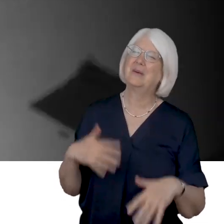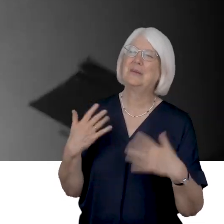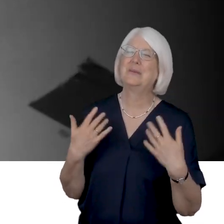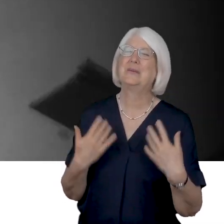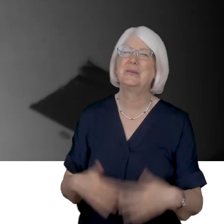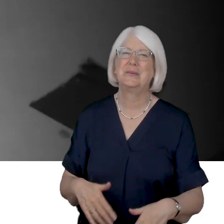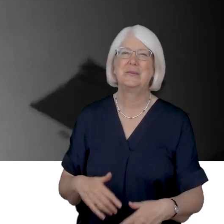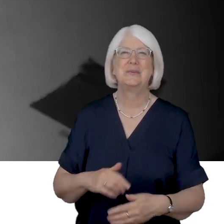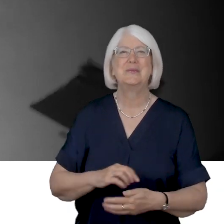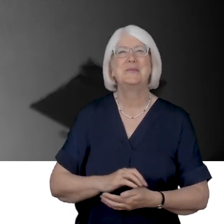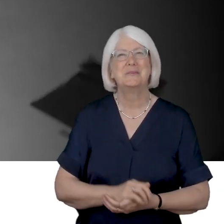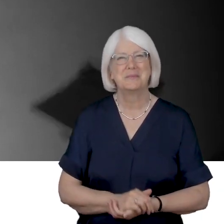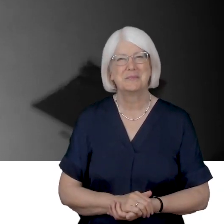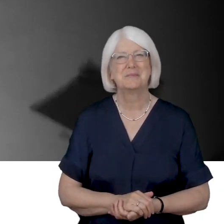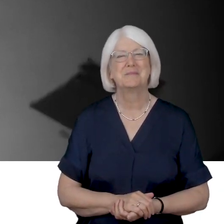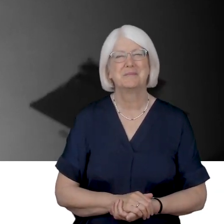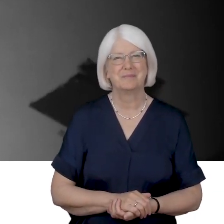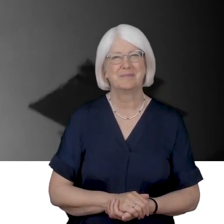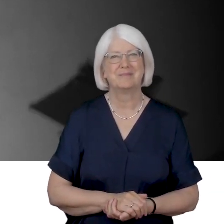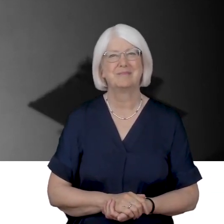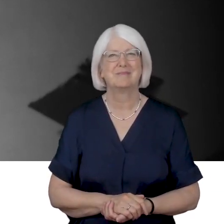my life.